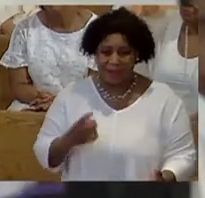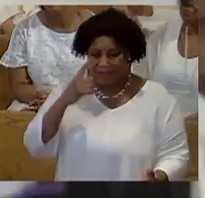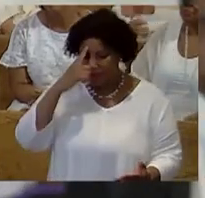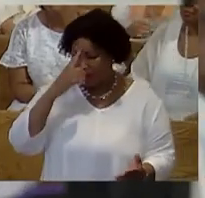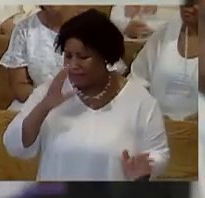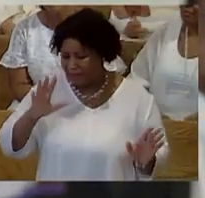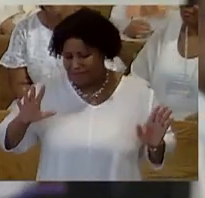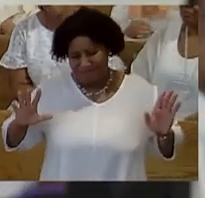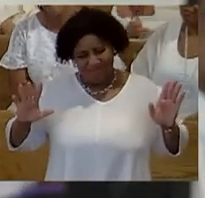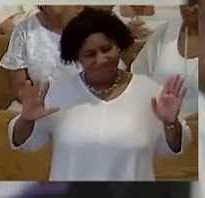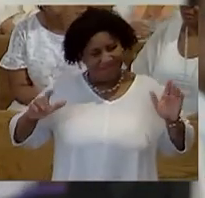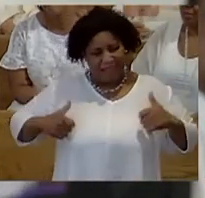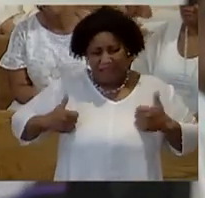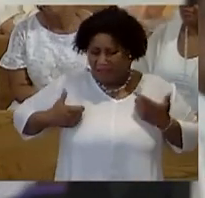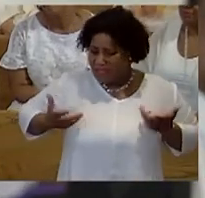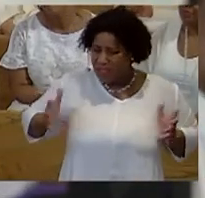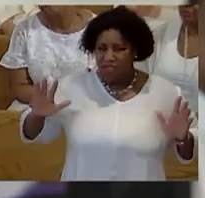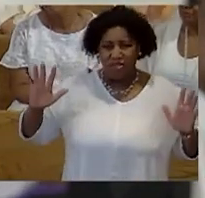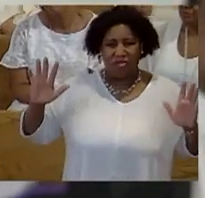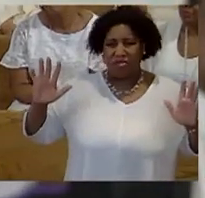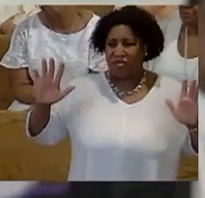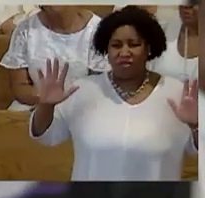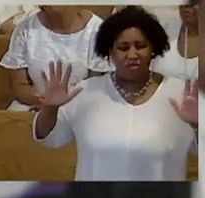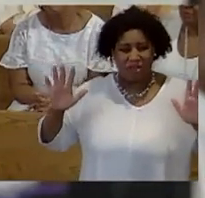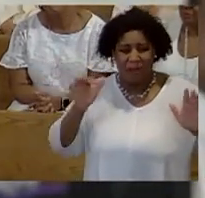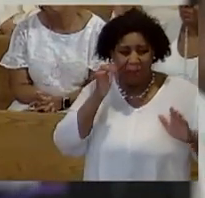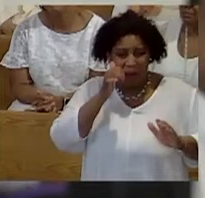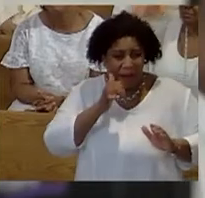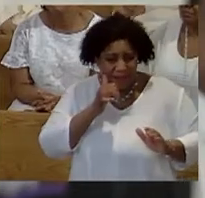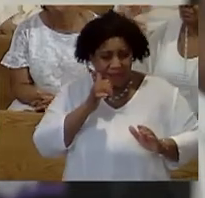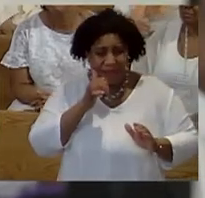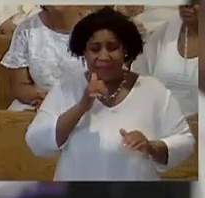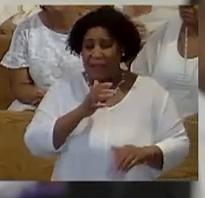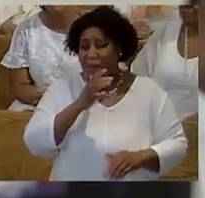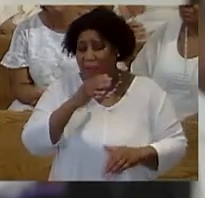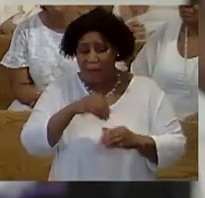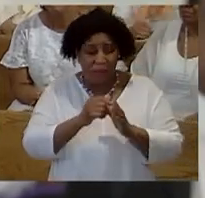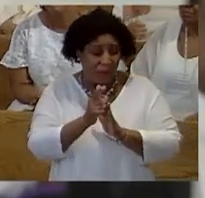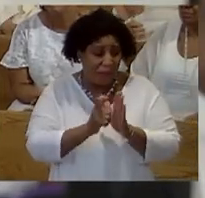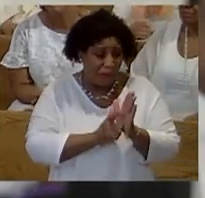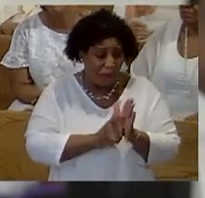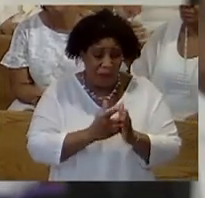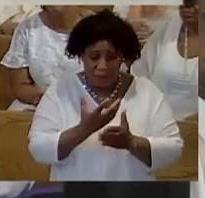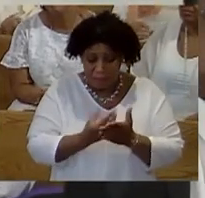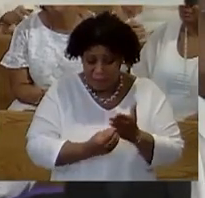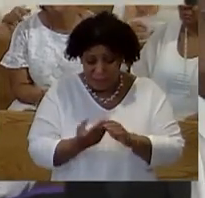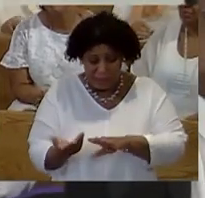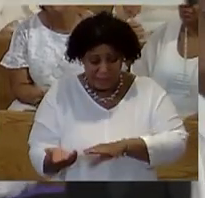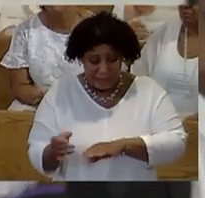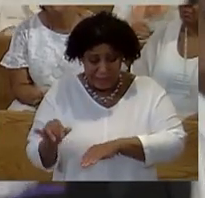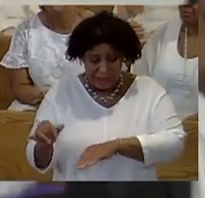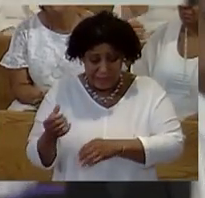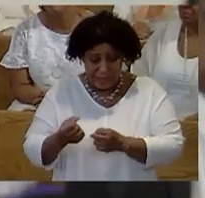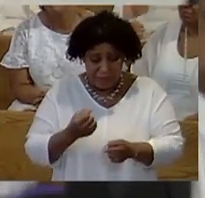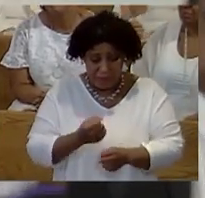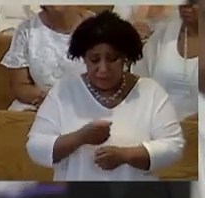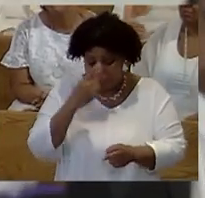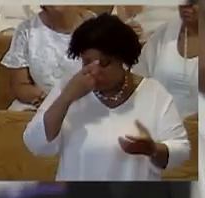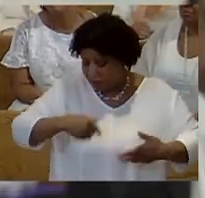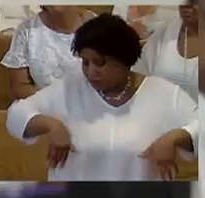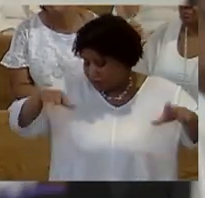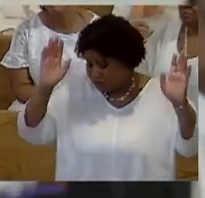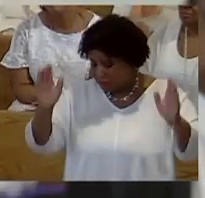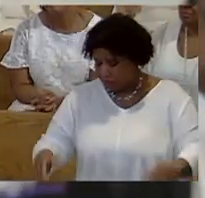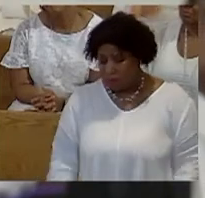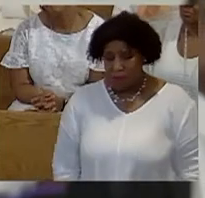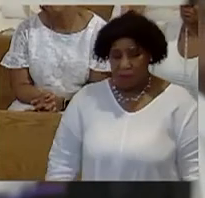last days of my life. When my auntie and my mother-in-law died in the same year, I thought it was all over. I